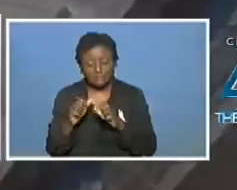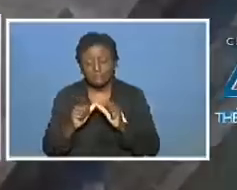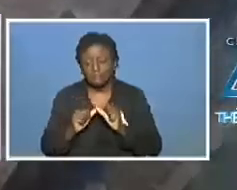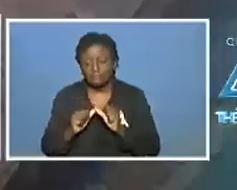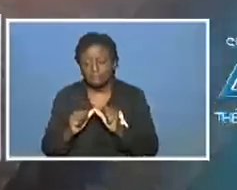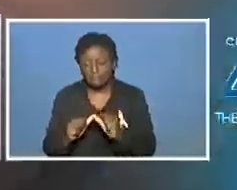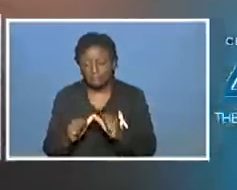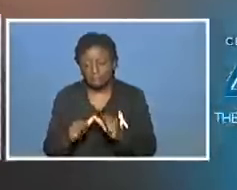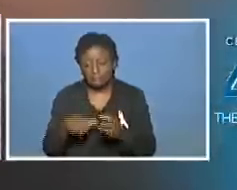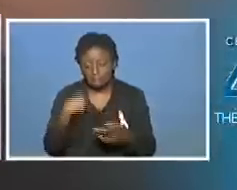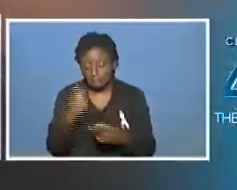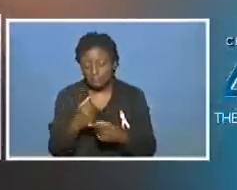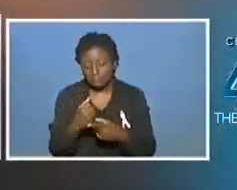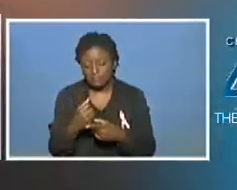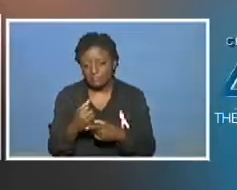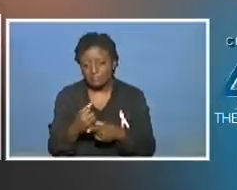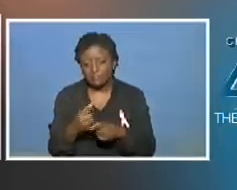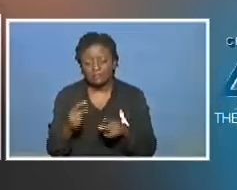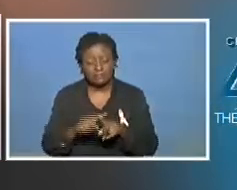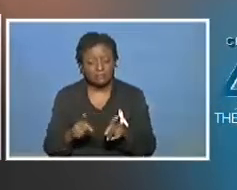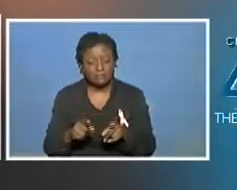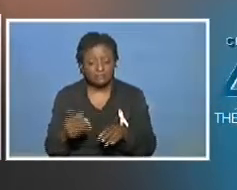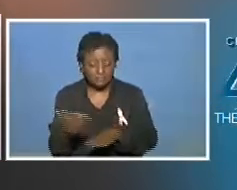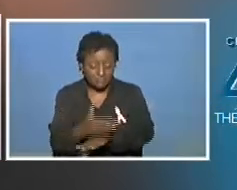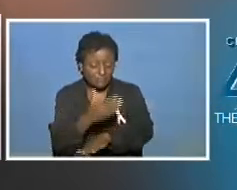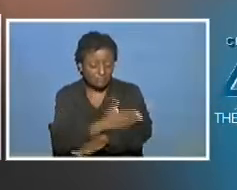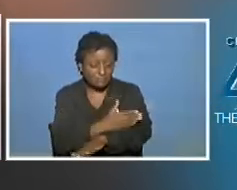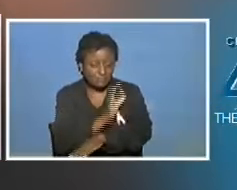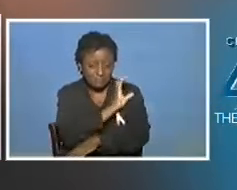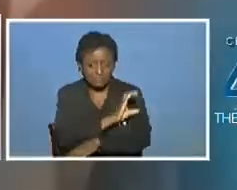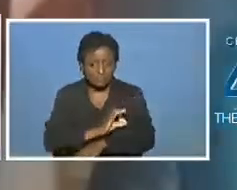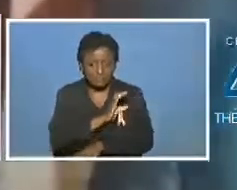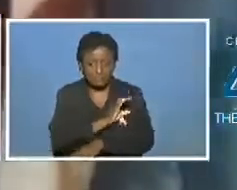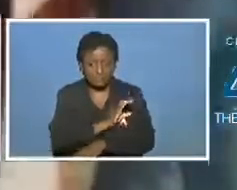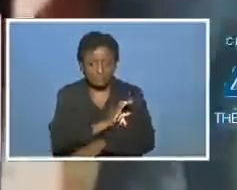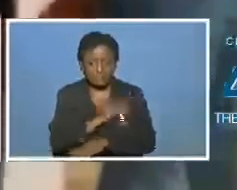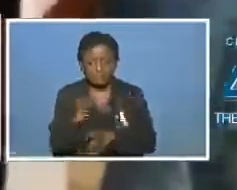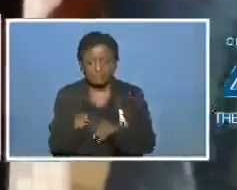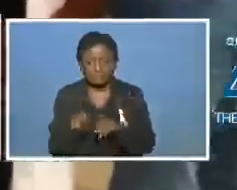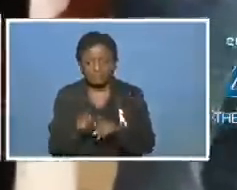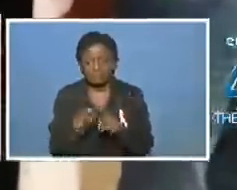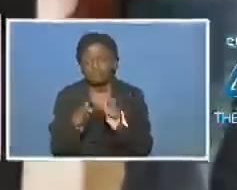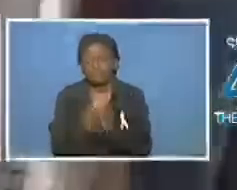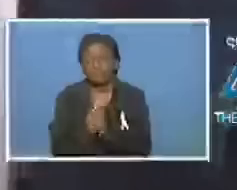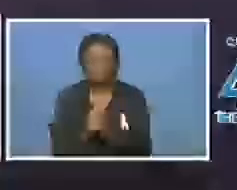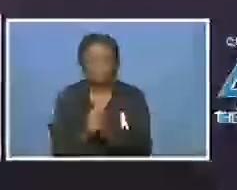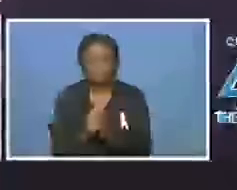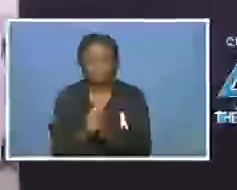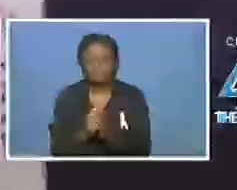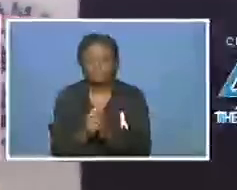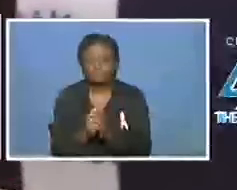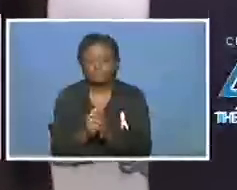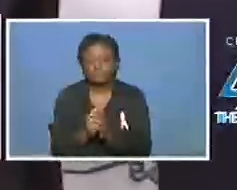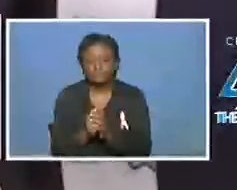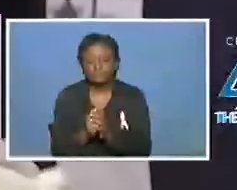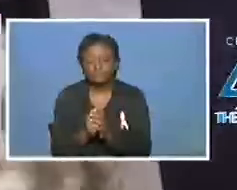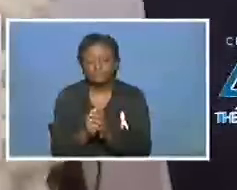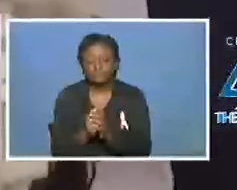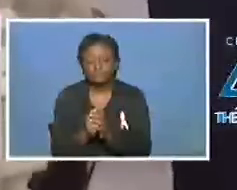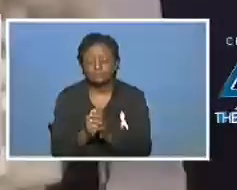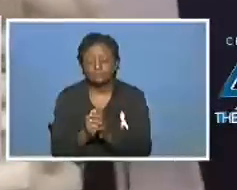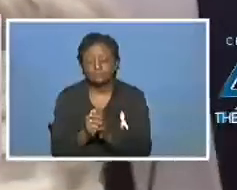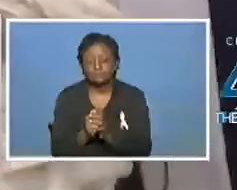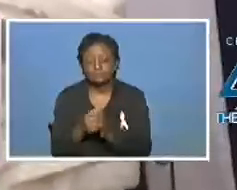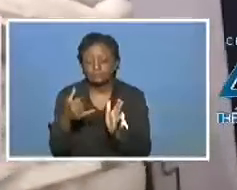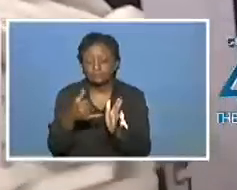students, but improves their character traits as well. For the Bahamas Tonight, I'm LaDawn Davis. It's Cookie